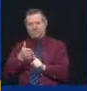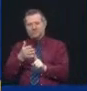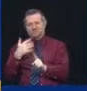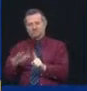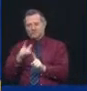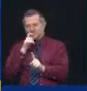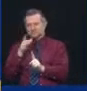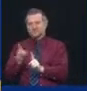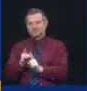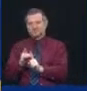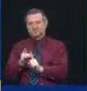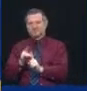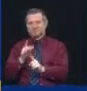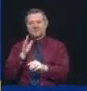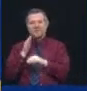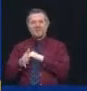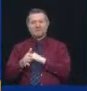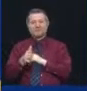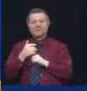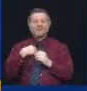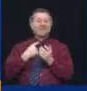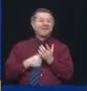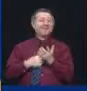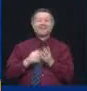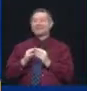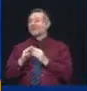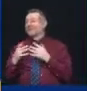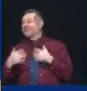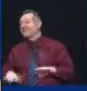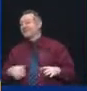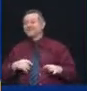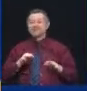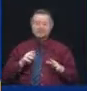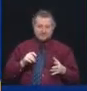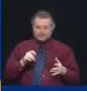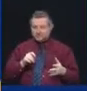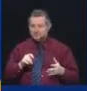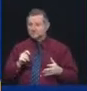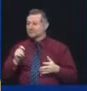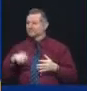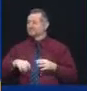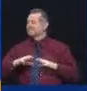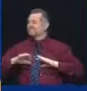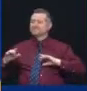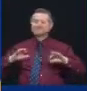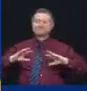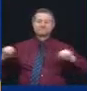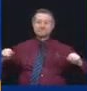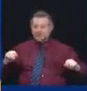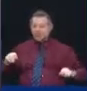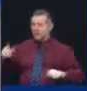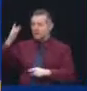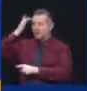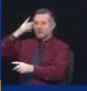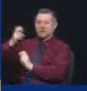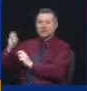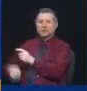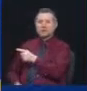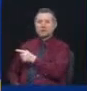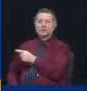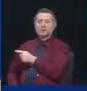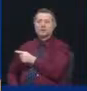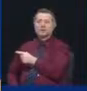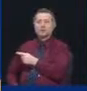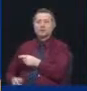As soon as we walk out of the meeting, a person gets sick, phone rings a